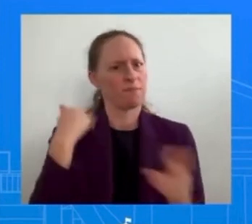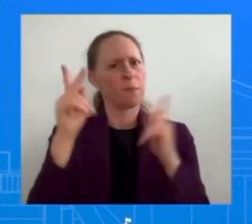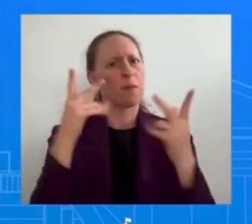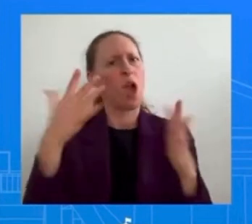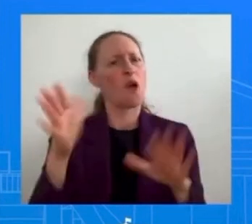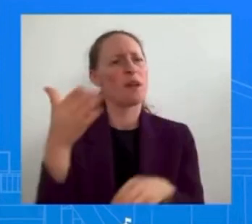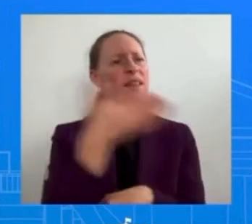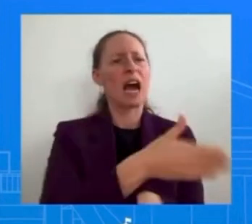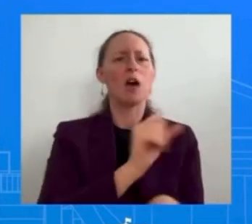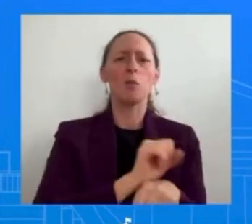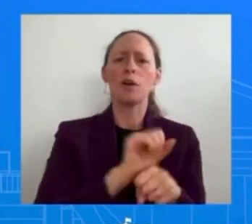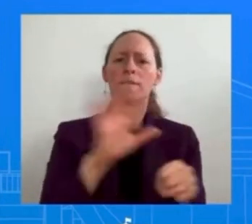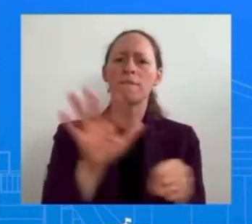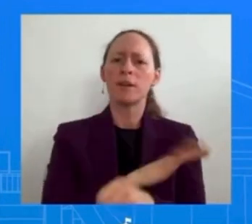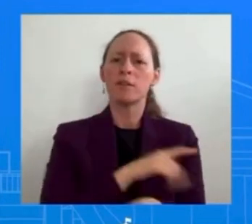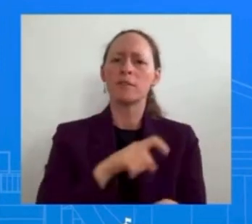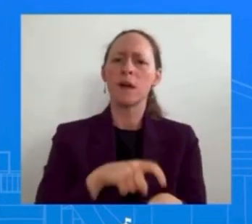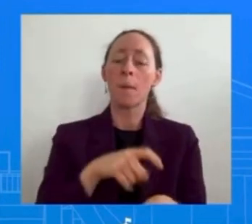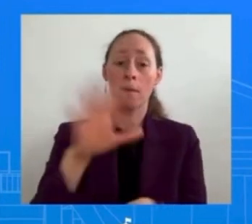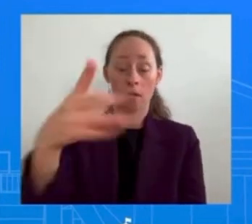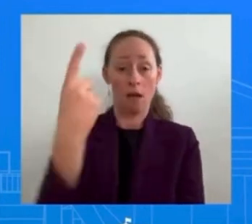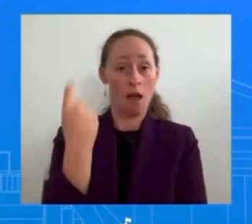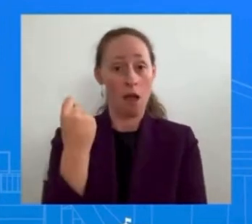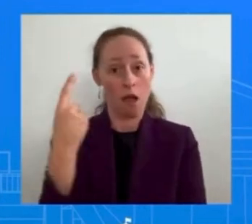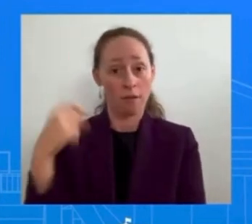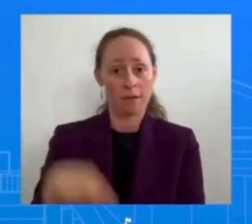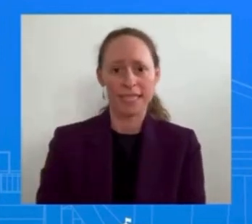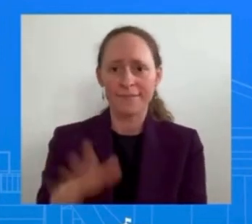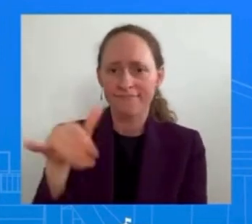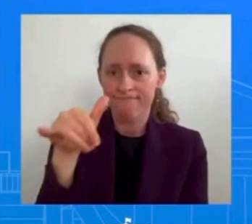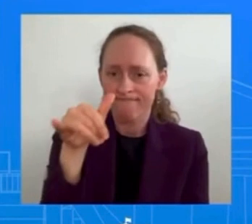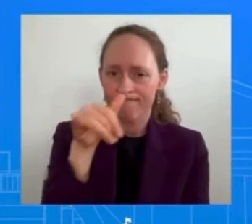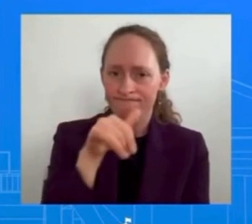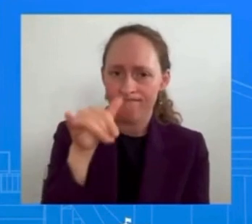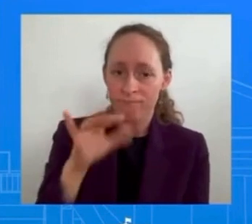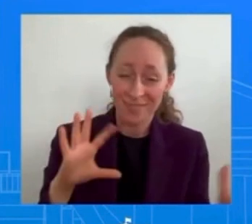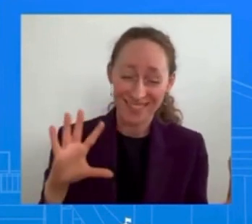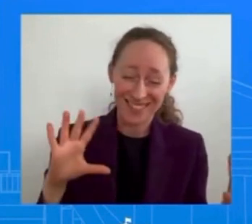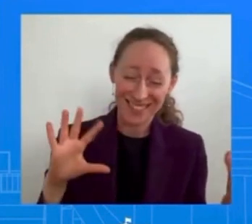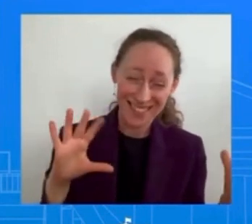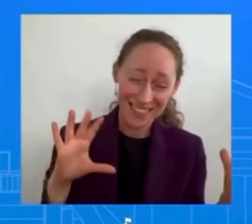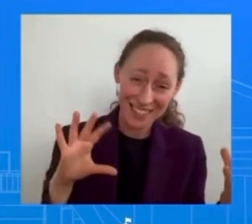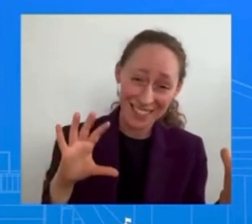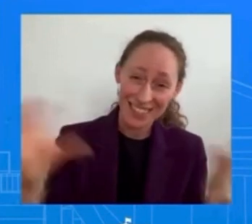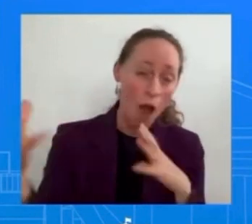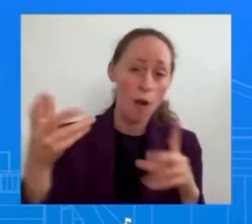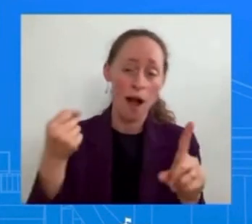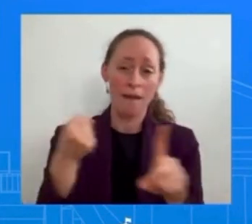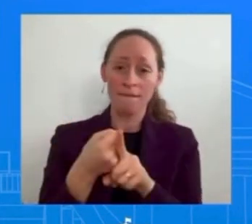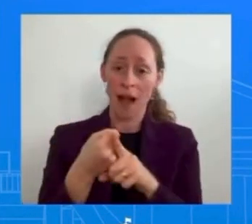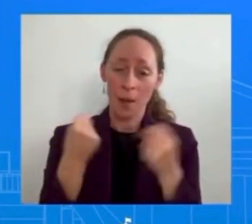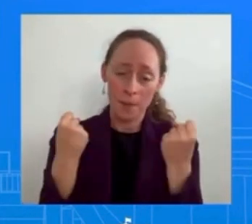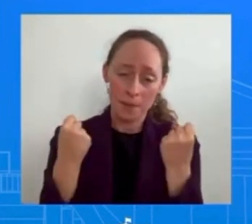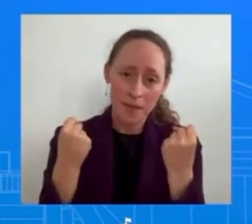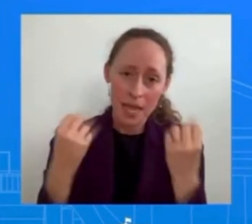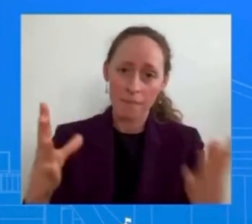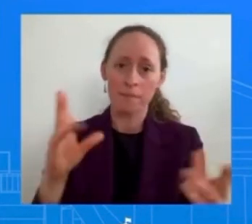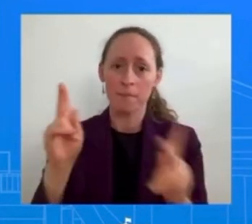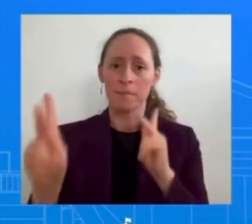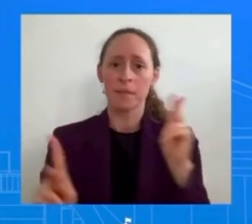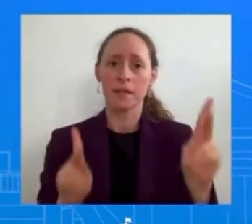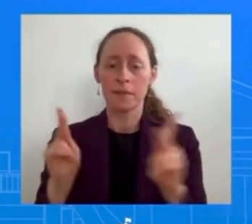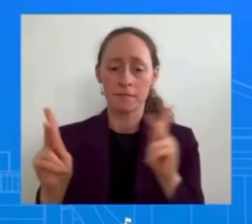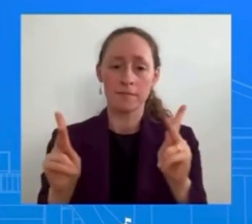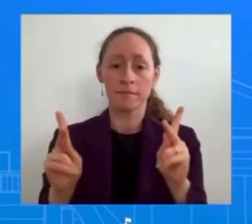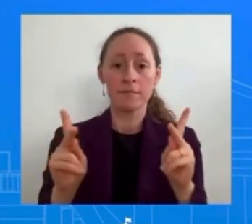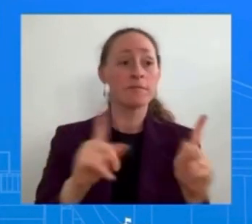them, and they are a small state. They have asked for assistance from some of our other states, and I can say, like California, Cal OES is